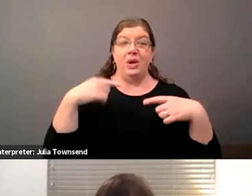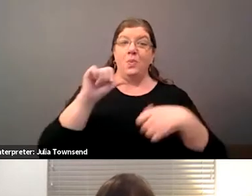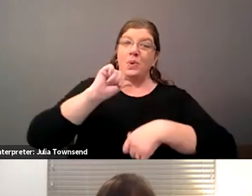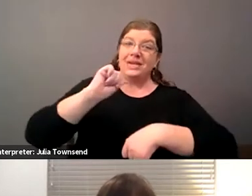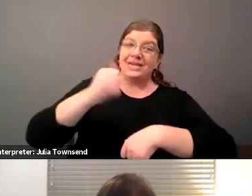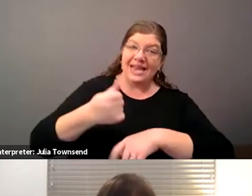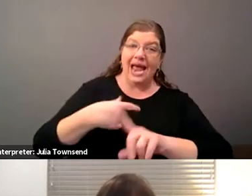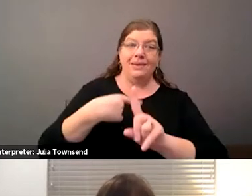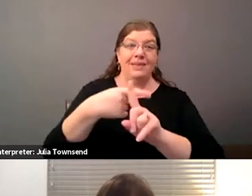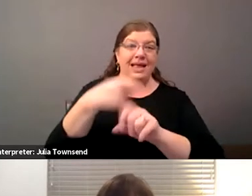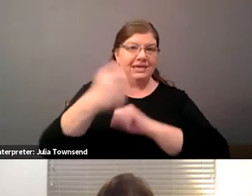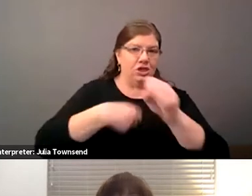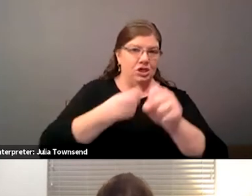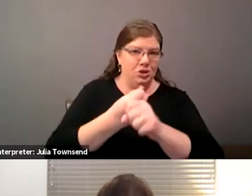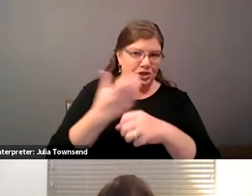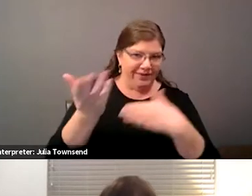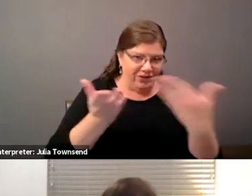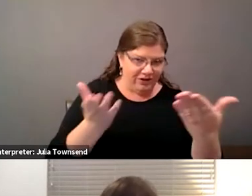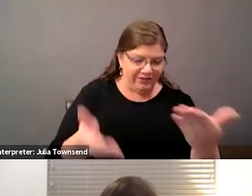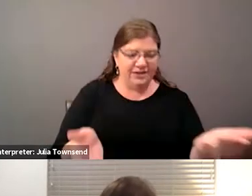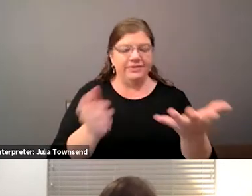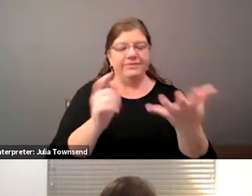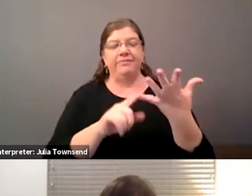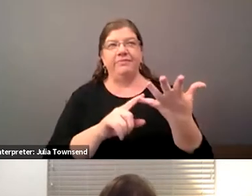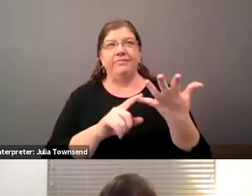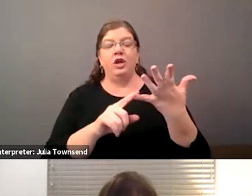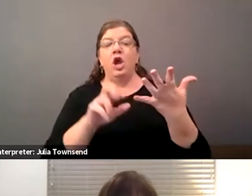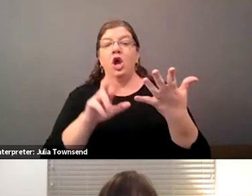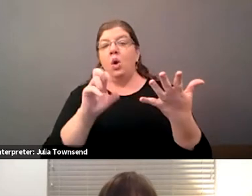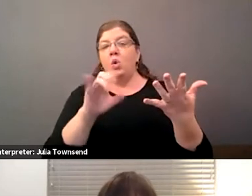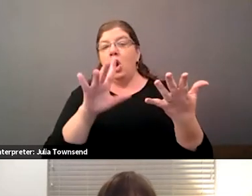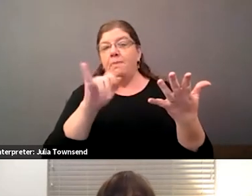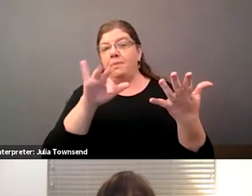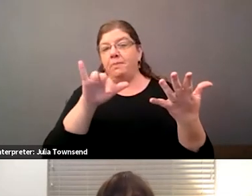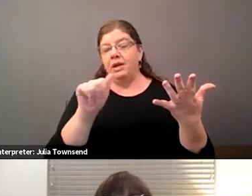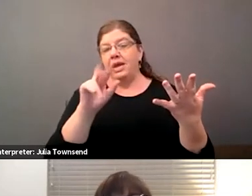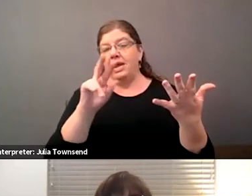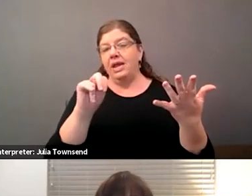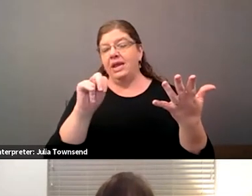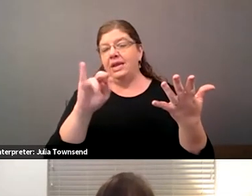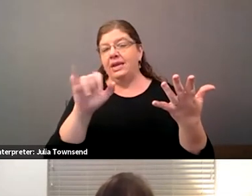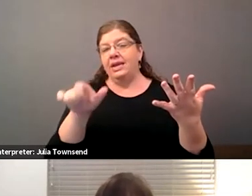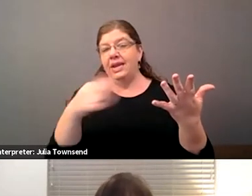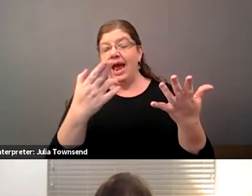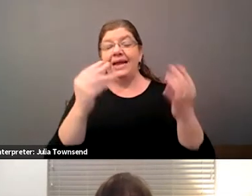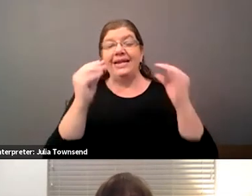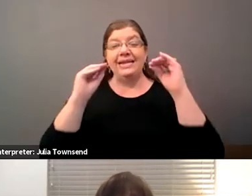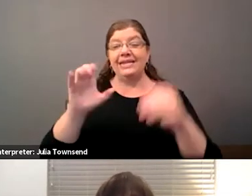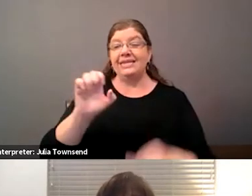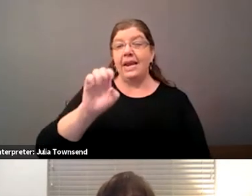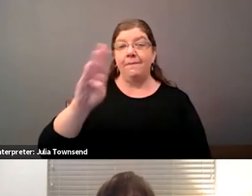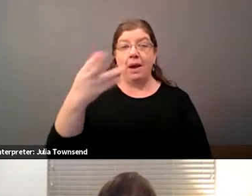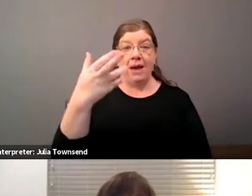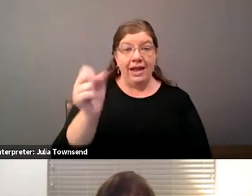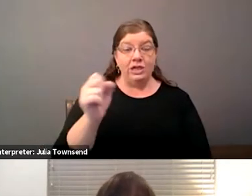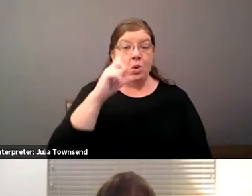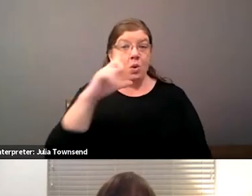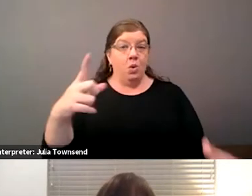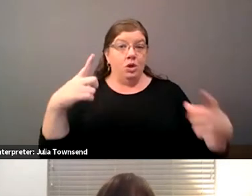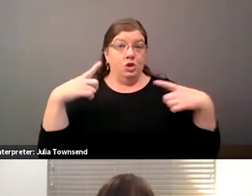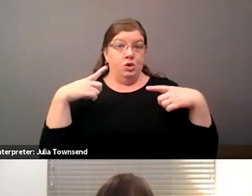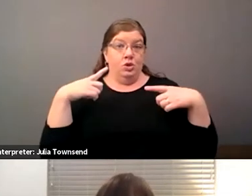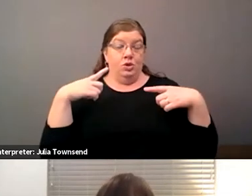years of service roberta nye is a teacher at santa barbara high school retiring with